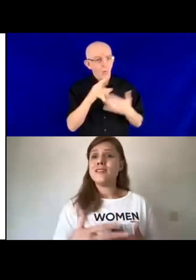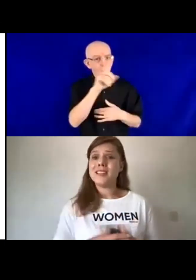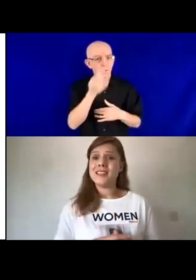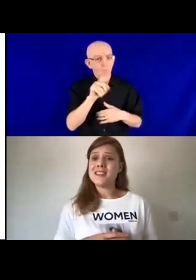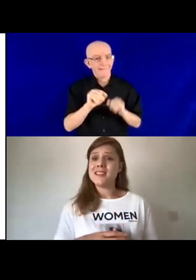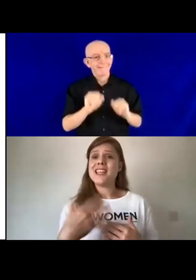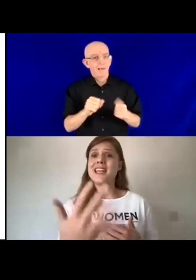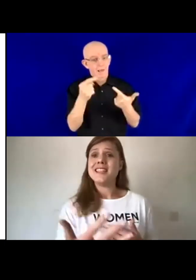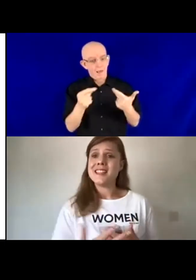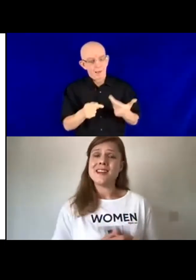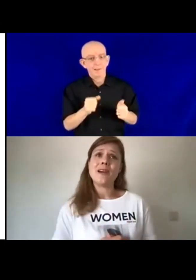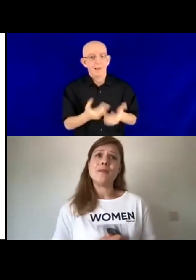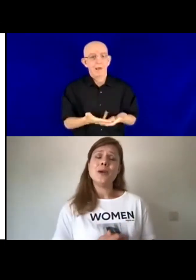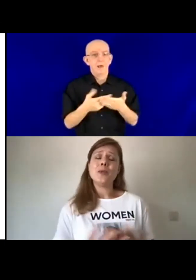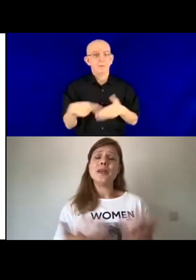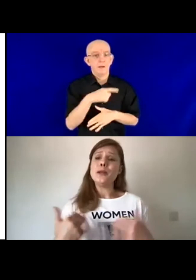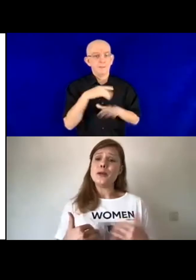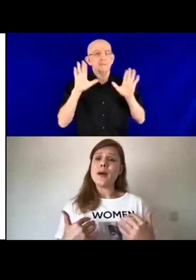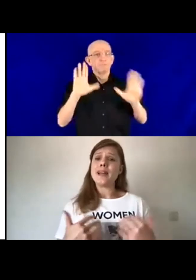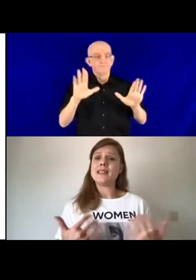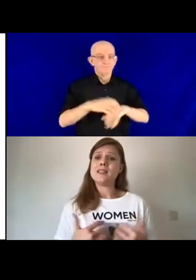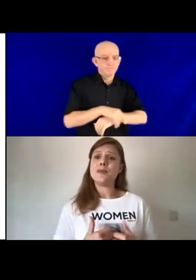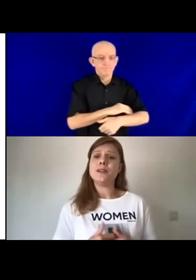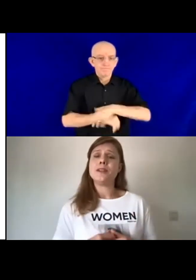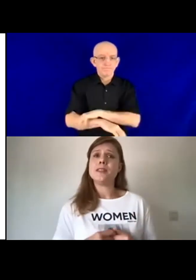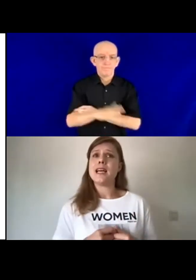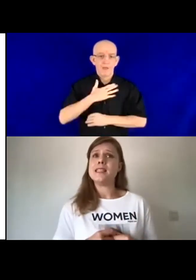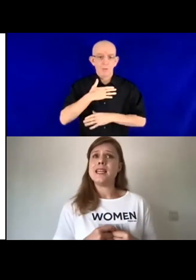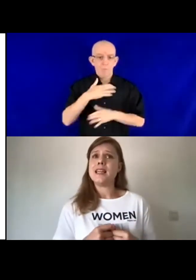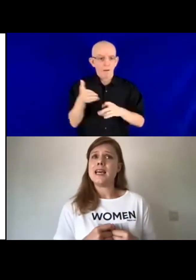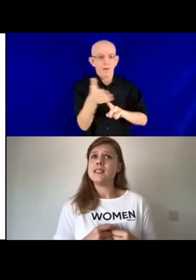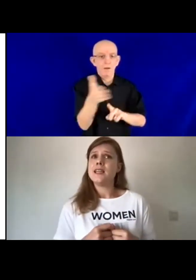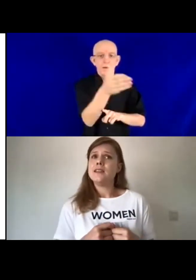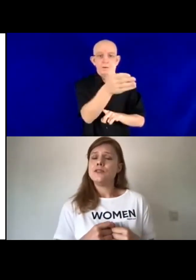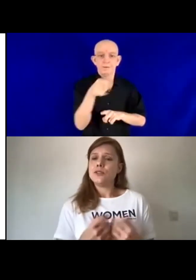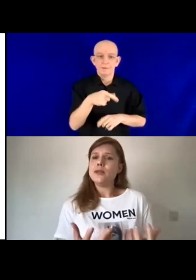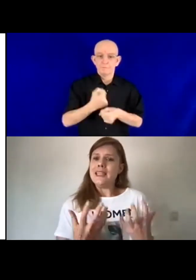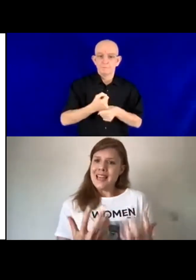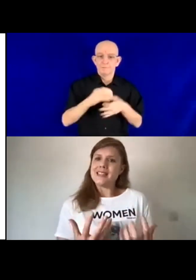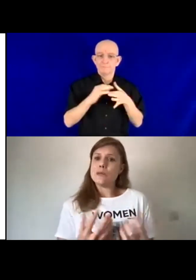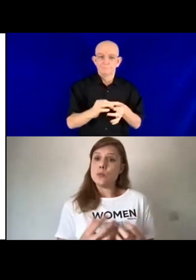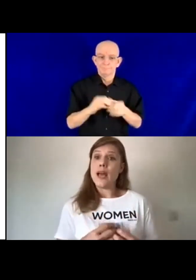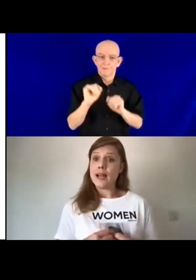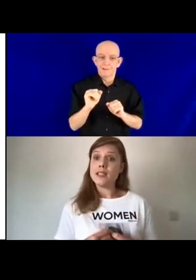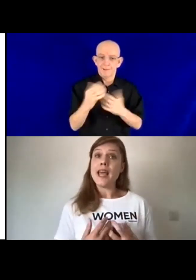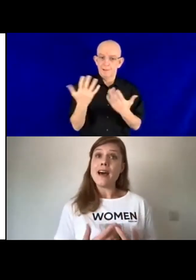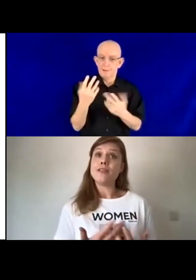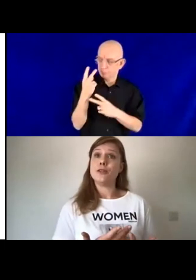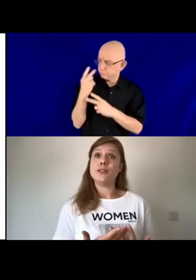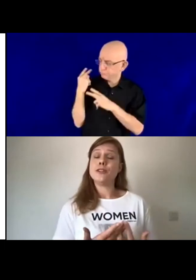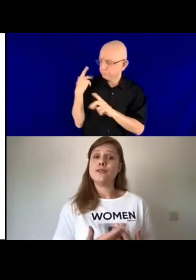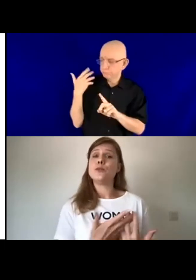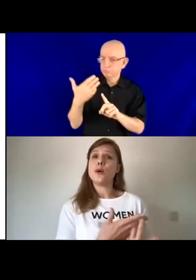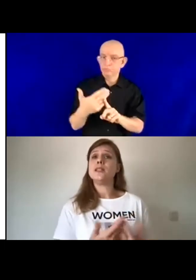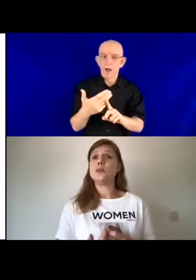5 years, 10 years time, we can look back at this period and say that truly, yes, we actually have